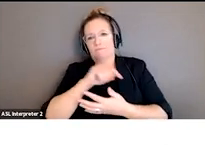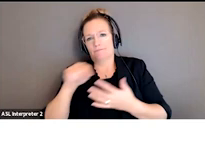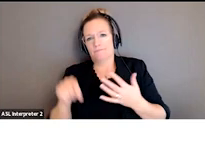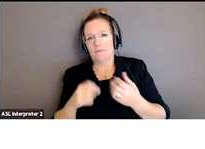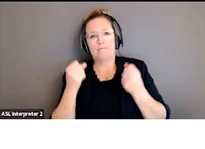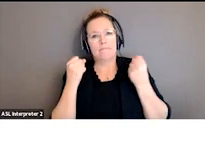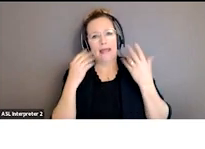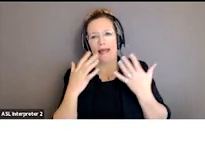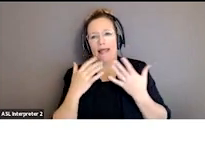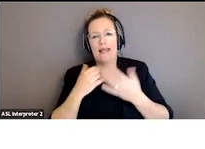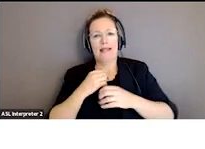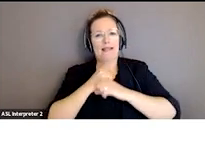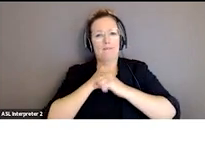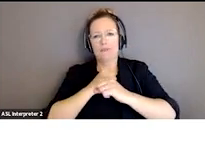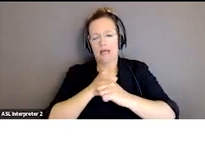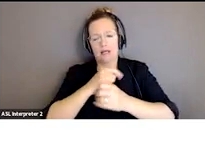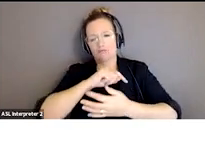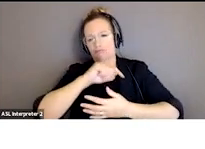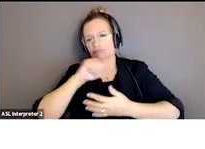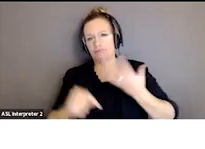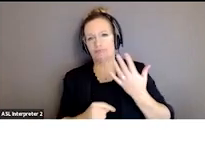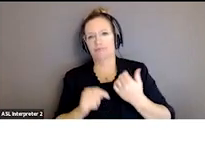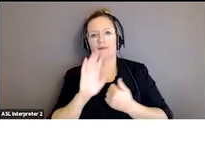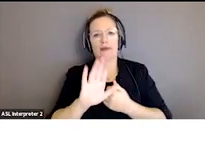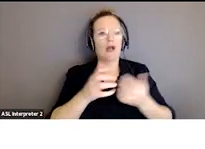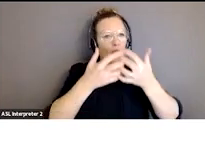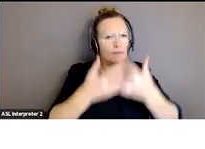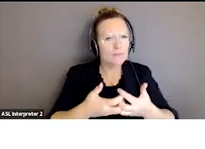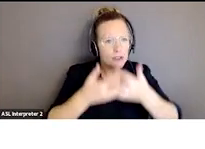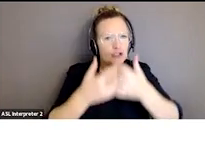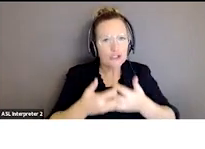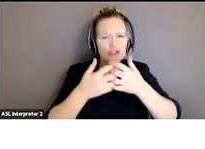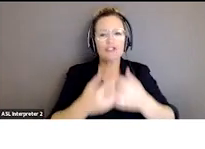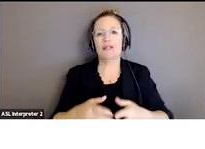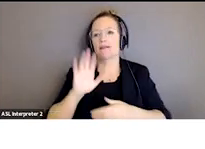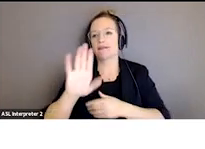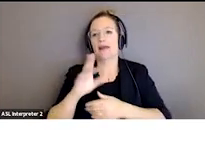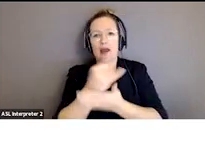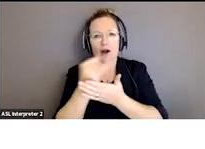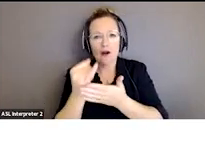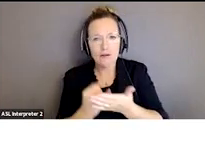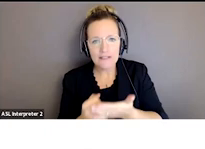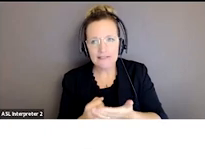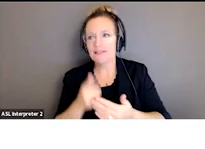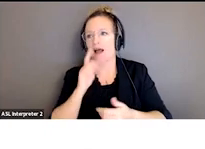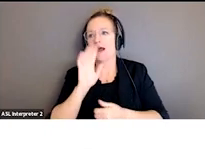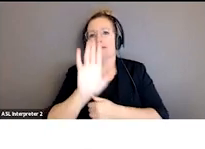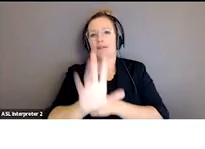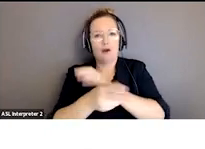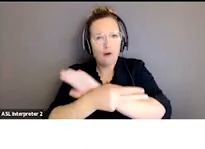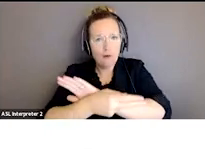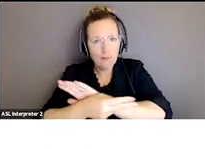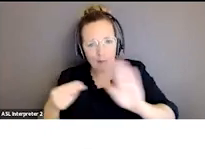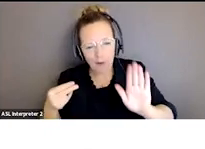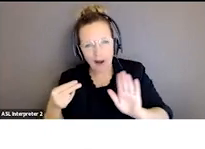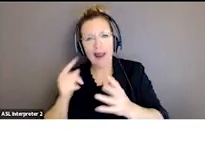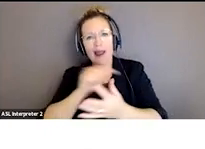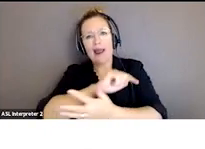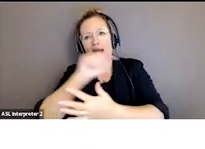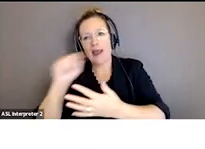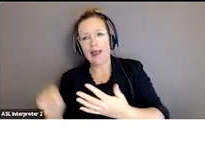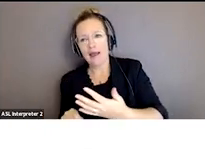machines, not to the food itself. They have industrial designs, but that does not